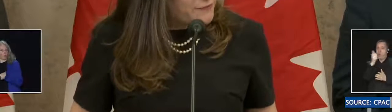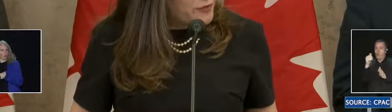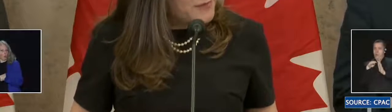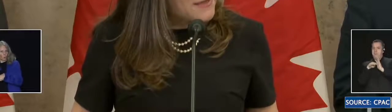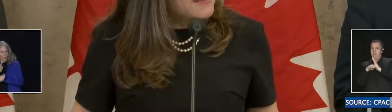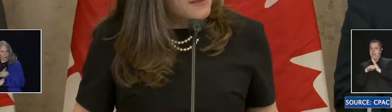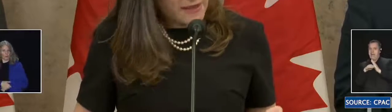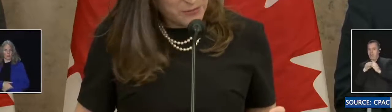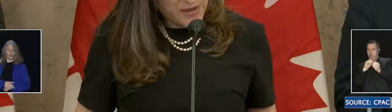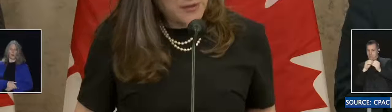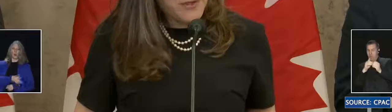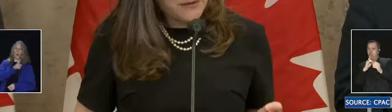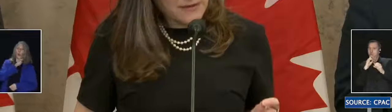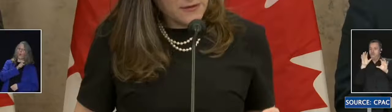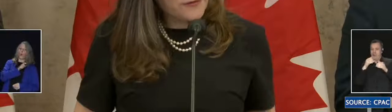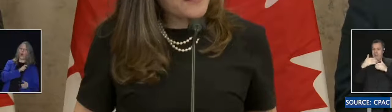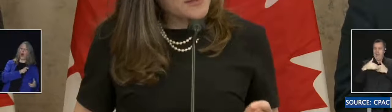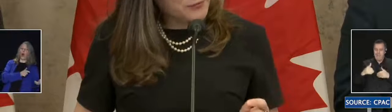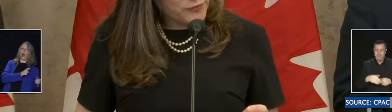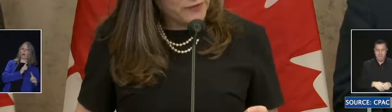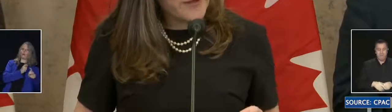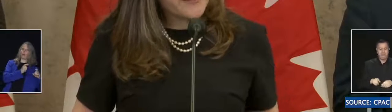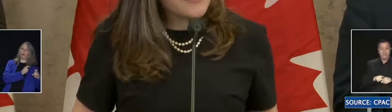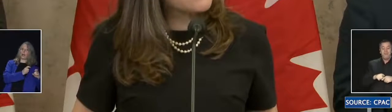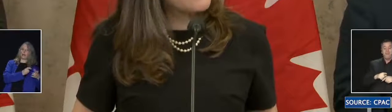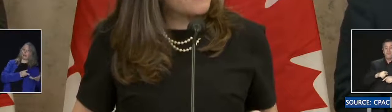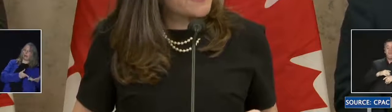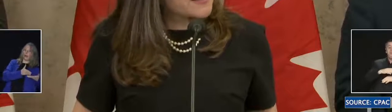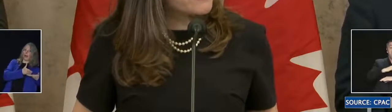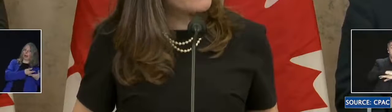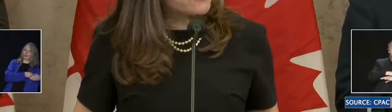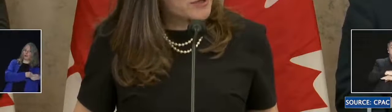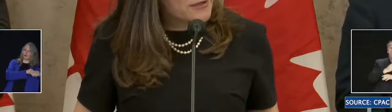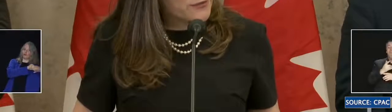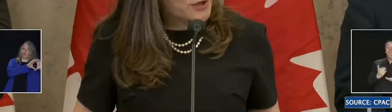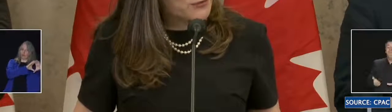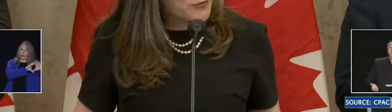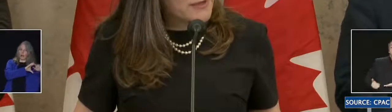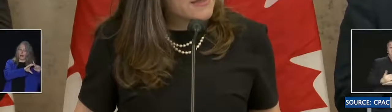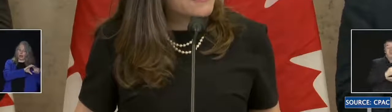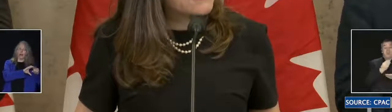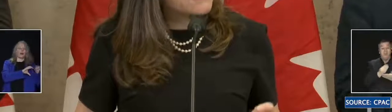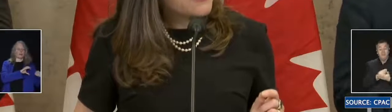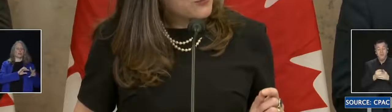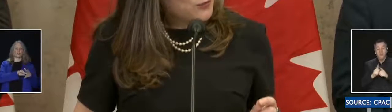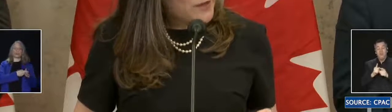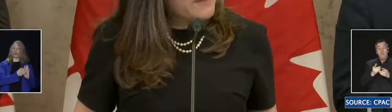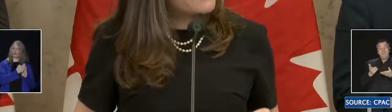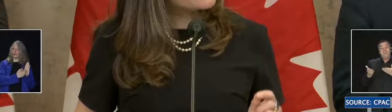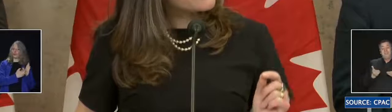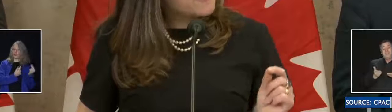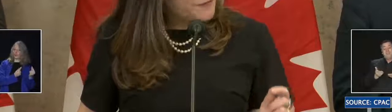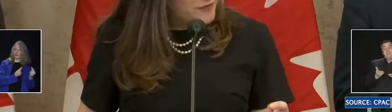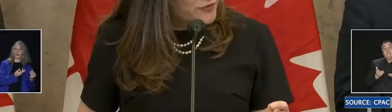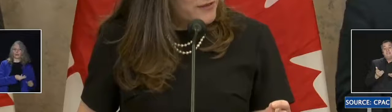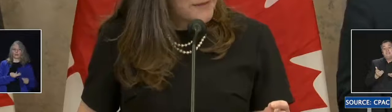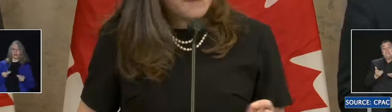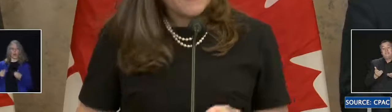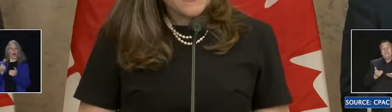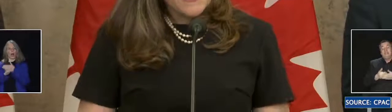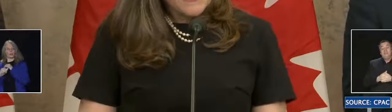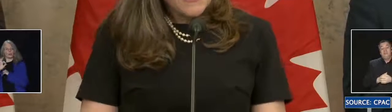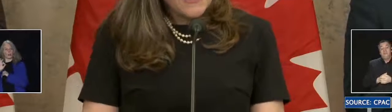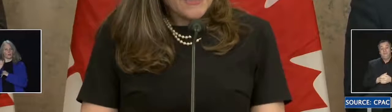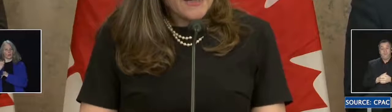Crowdfunding platforms and payment service providers have started the registration process with